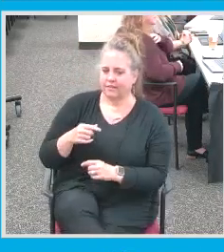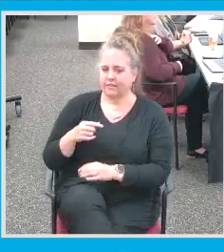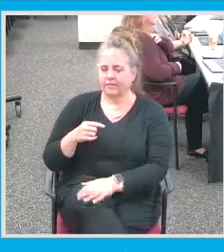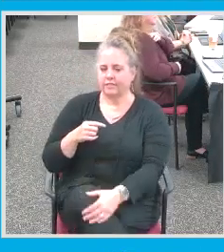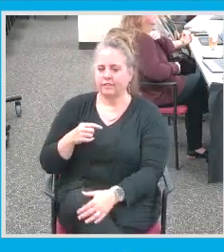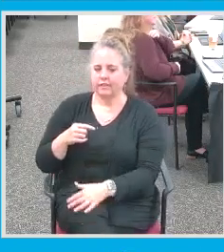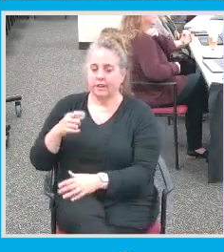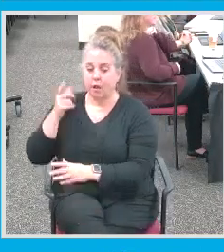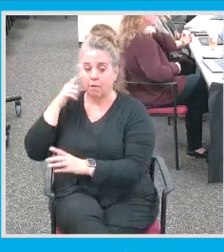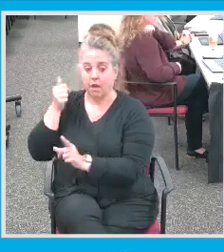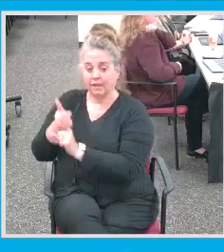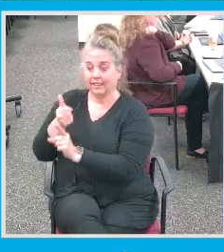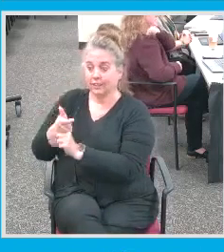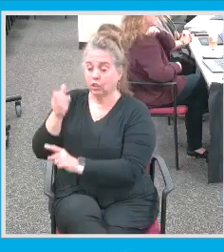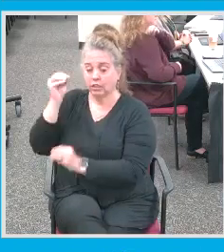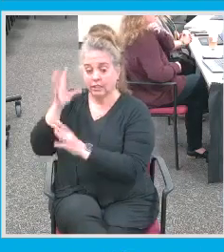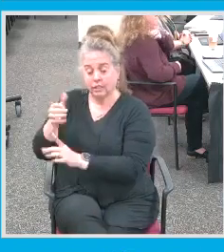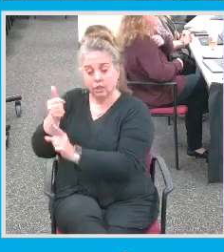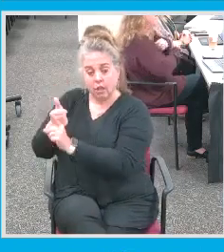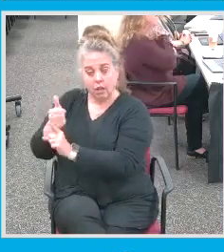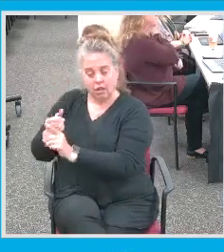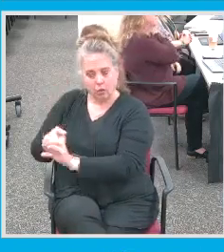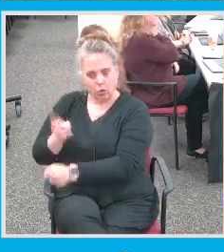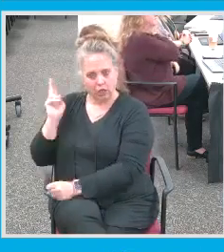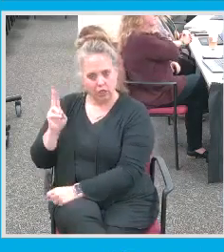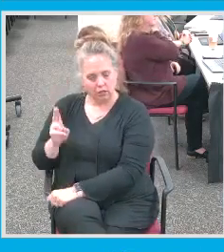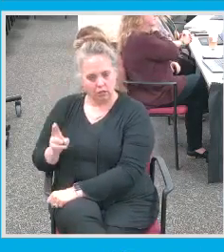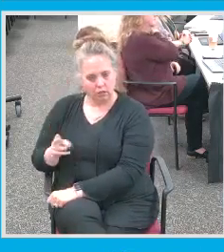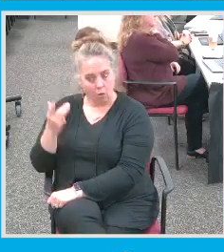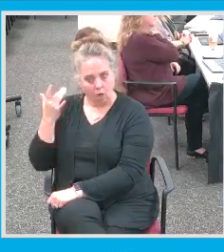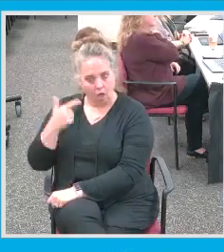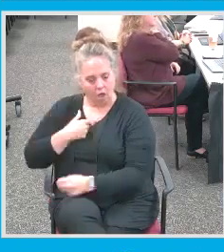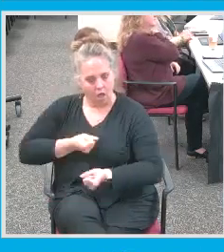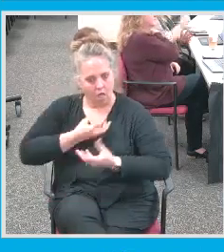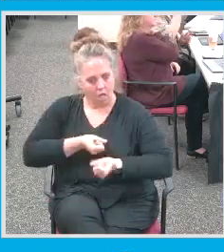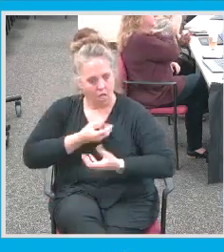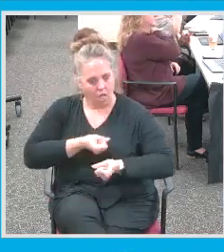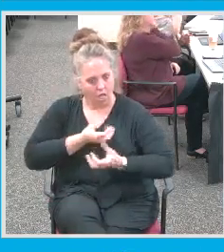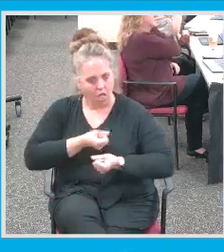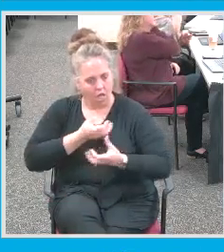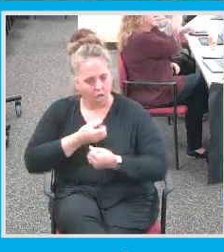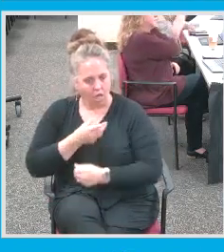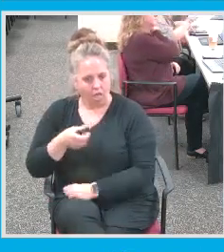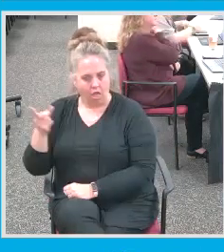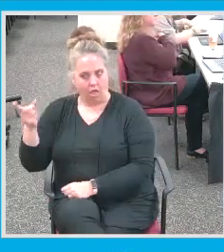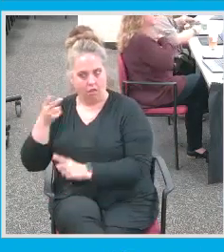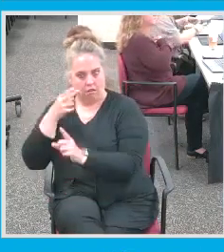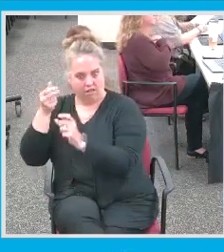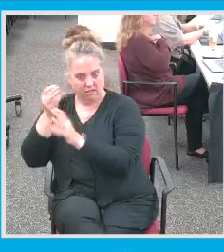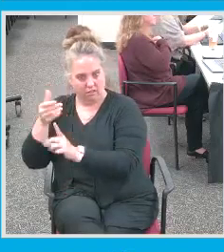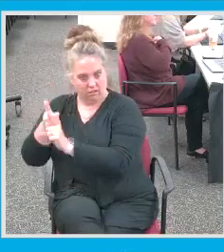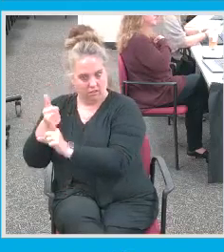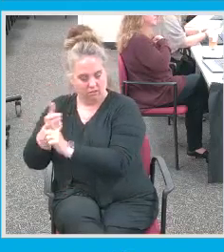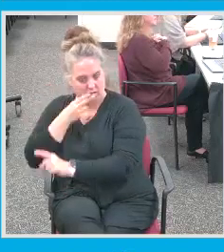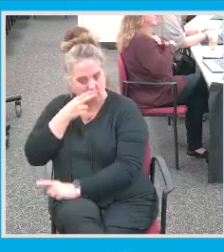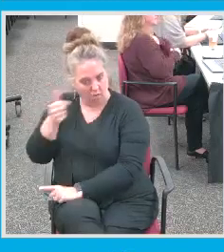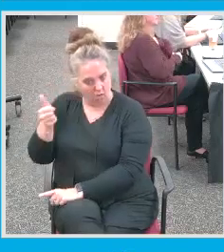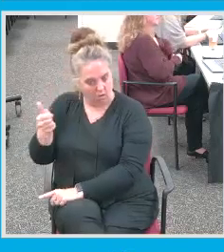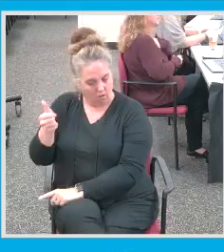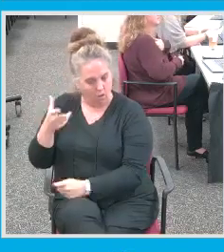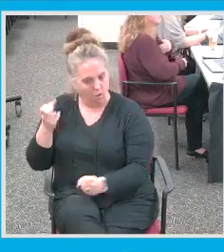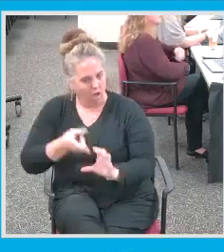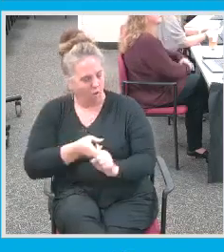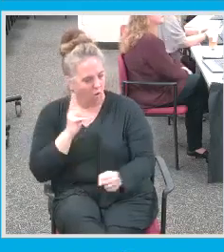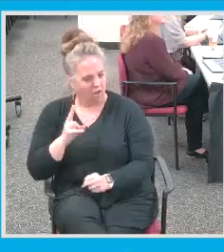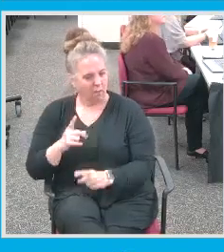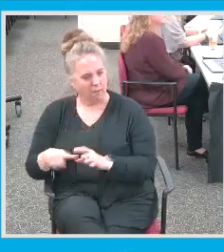me. And he told me all about it, and he was smoking, and it was really bad for him, and he didn't like it, and he wanted to quit, but he couldn't.